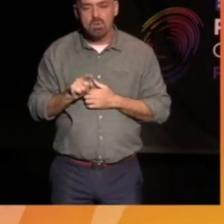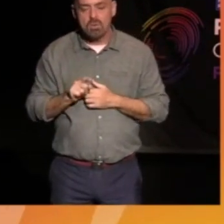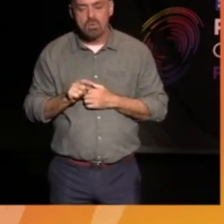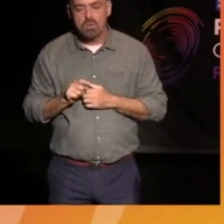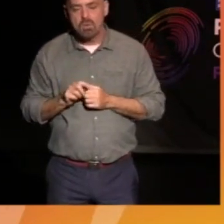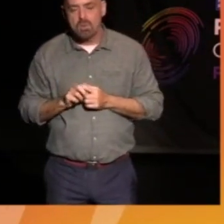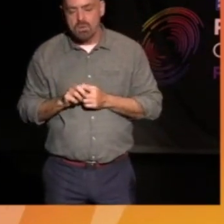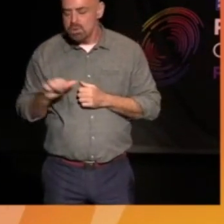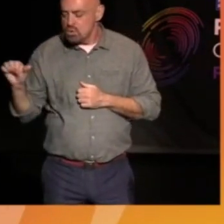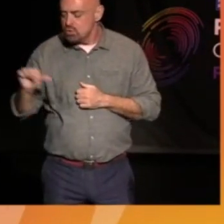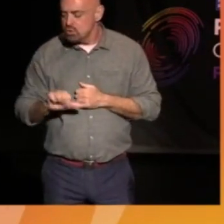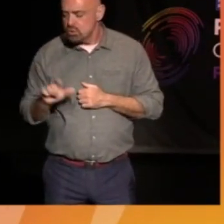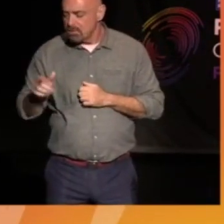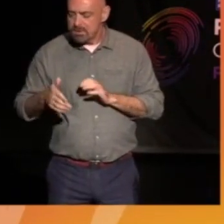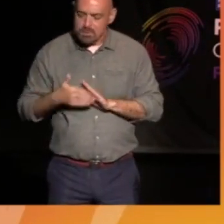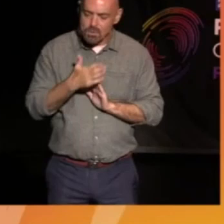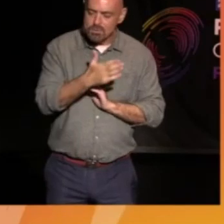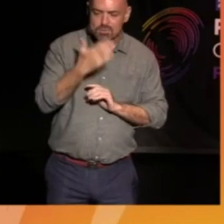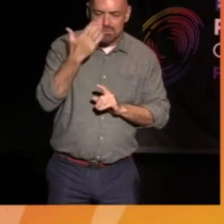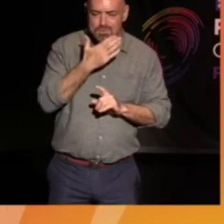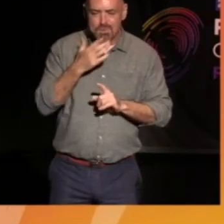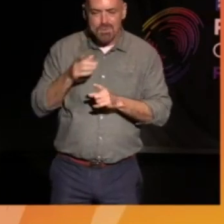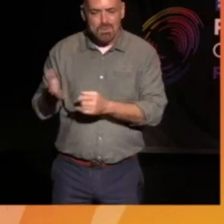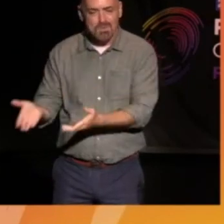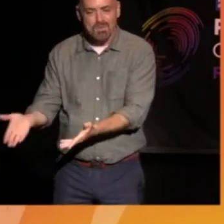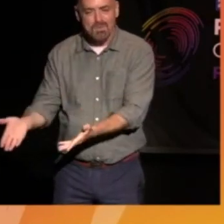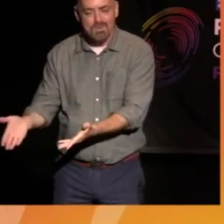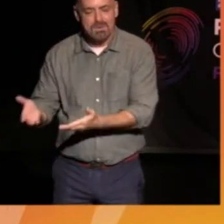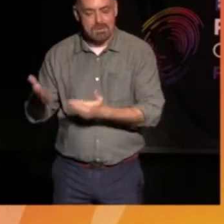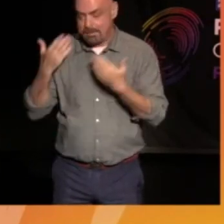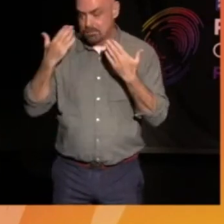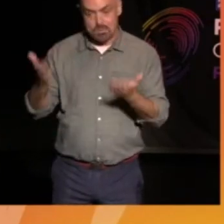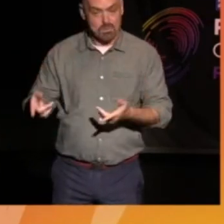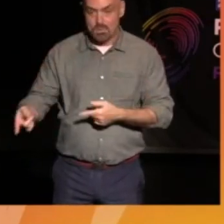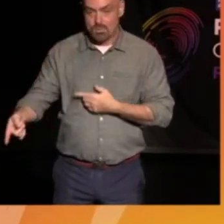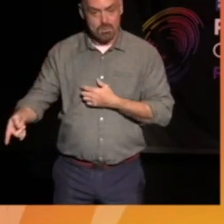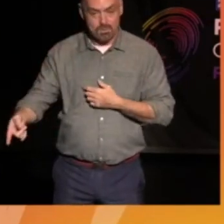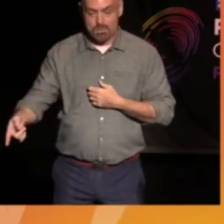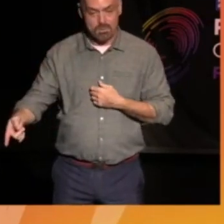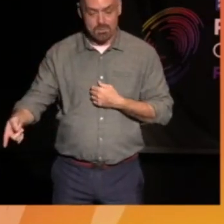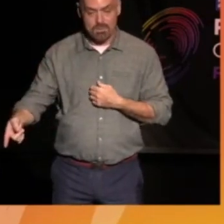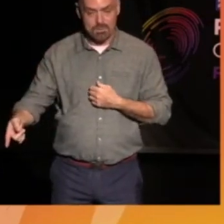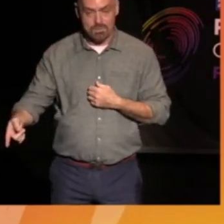of working, they should be going to school. So they are definitely doesn't know that where